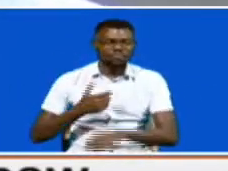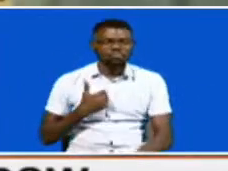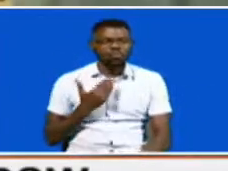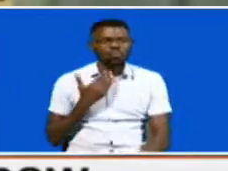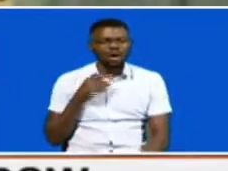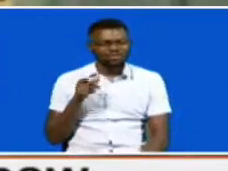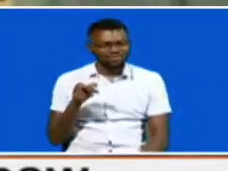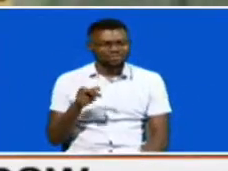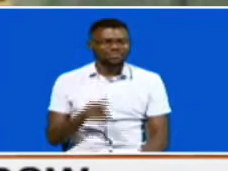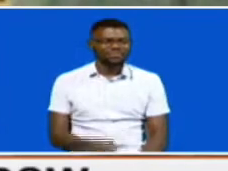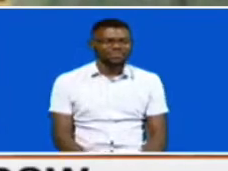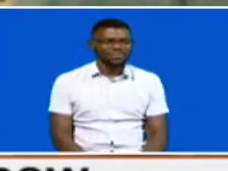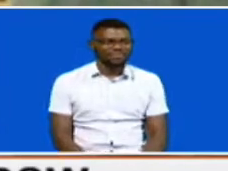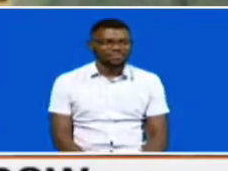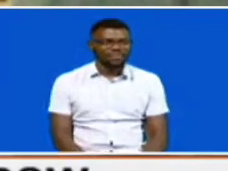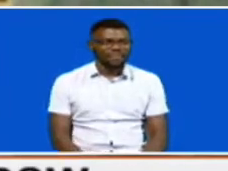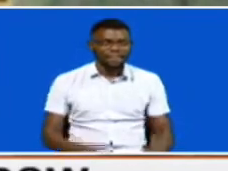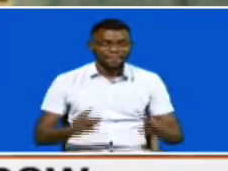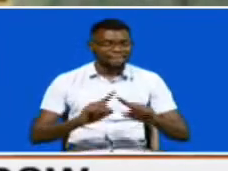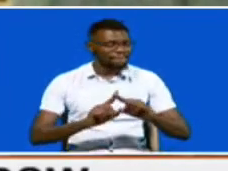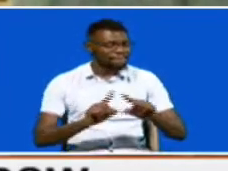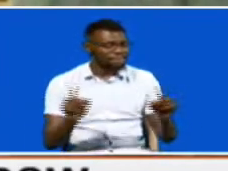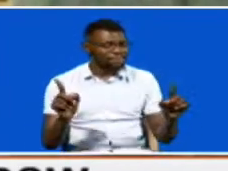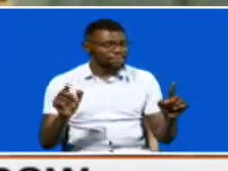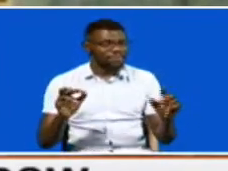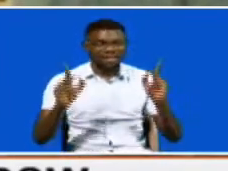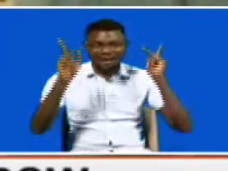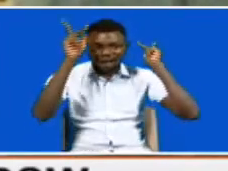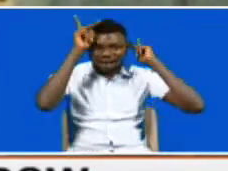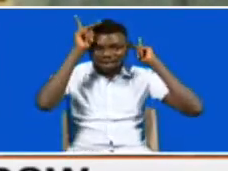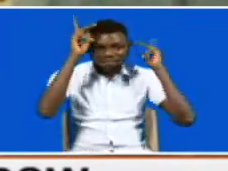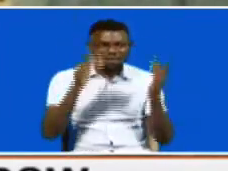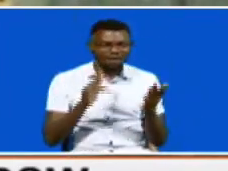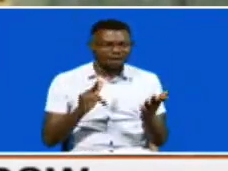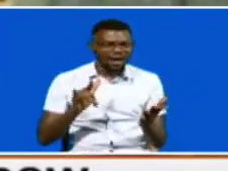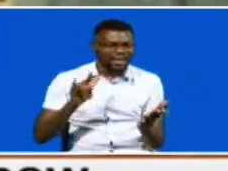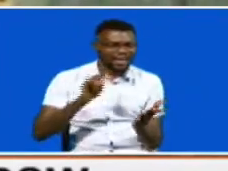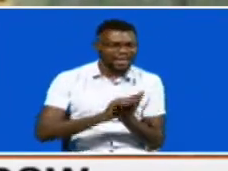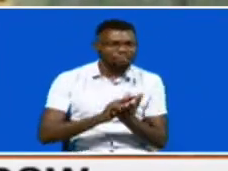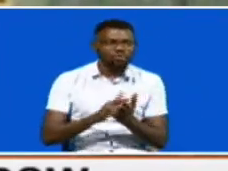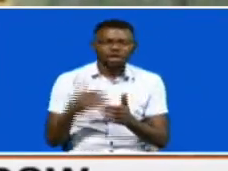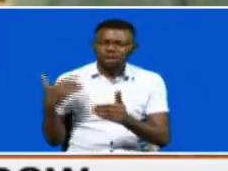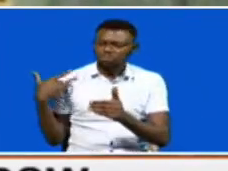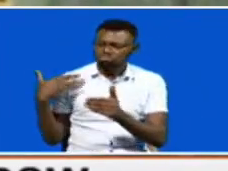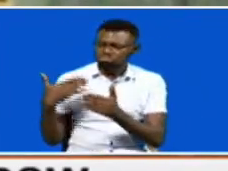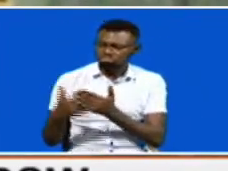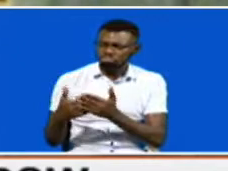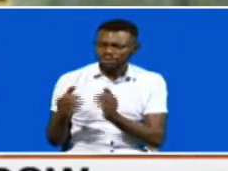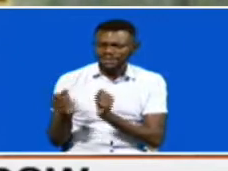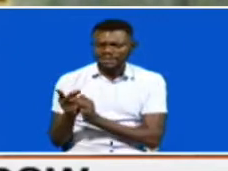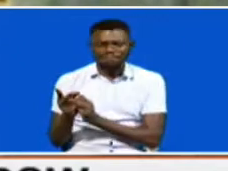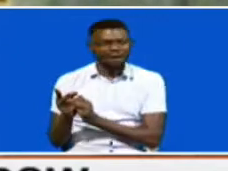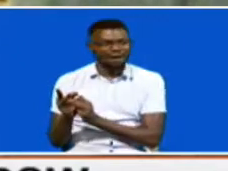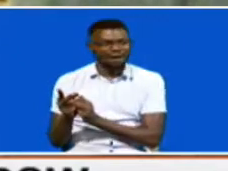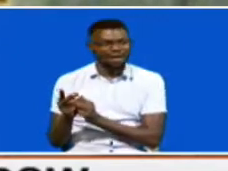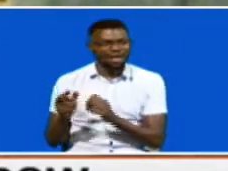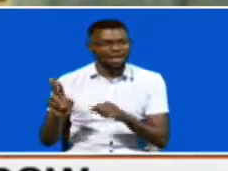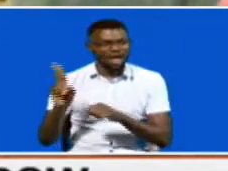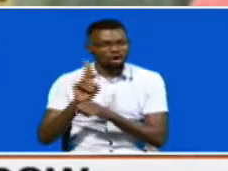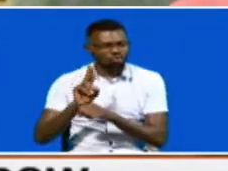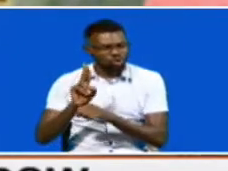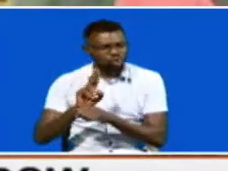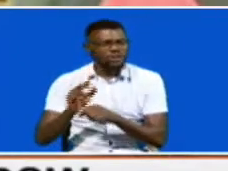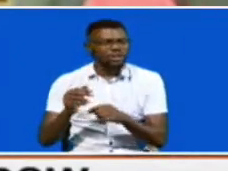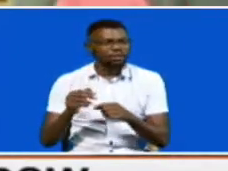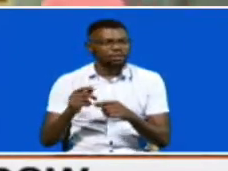minimum. Although the Kakamega airstrip has been in operation since December last year, activities at